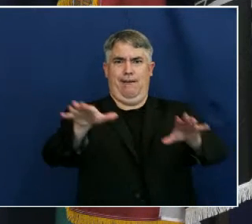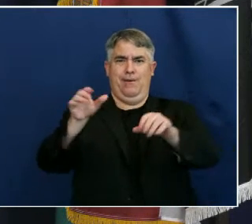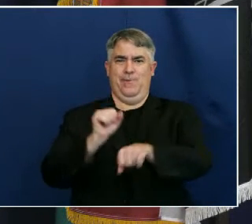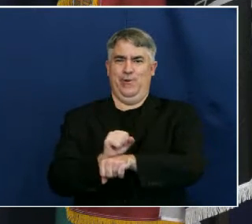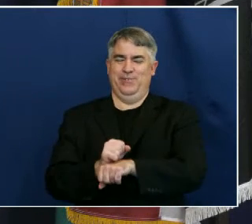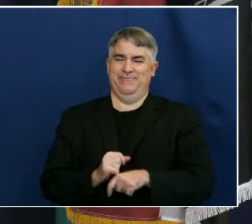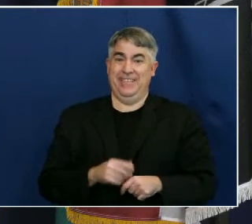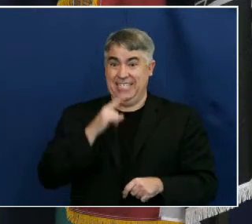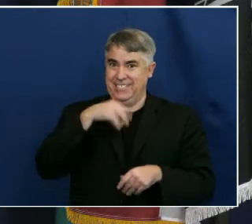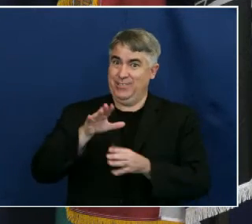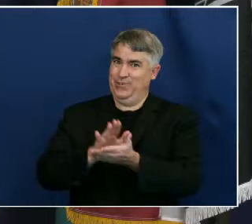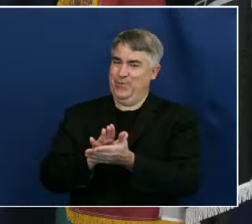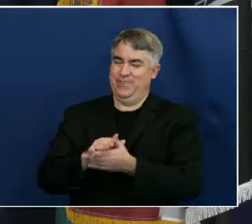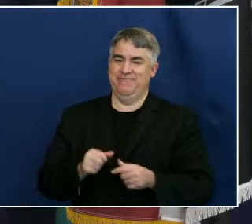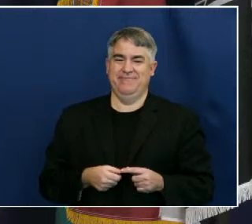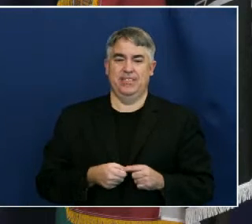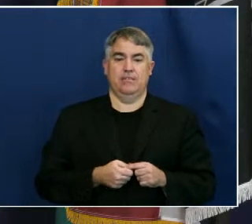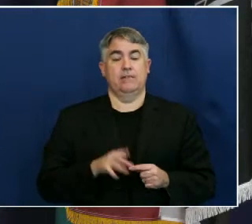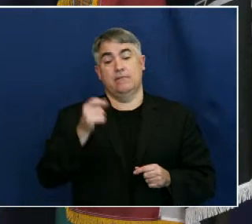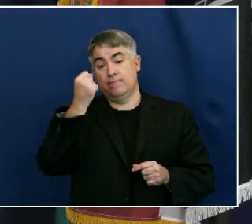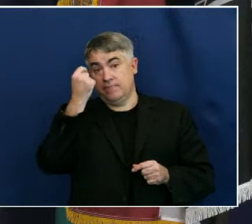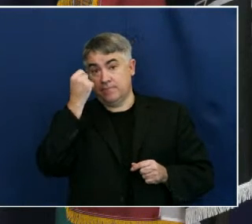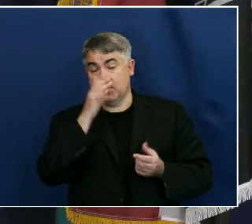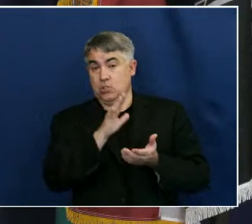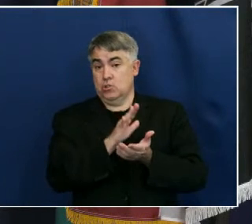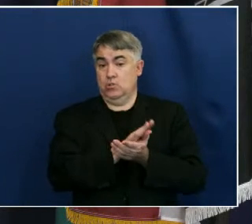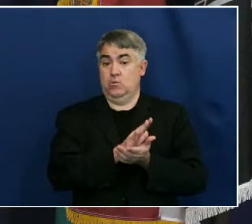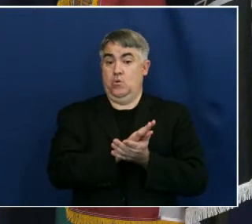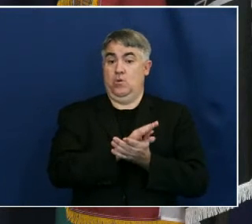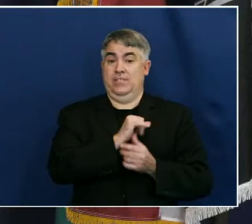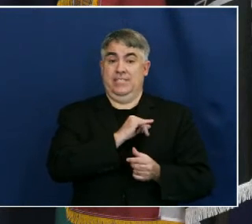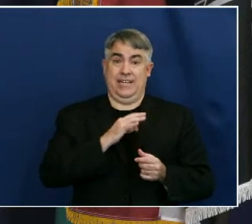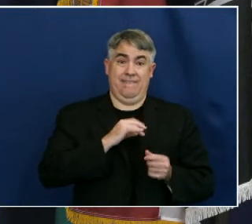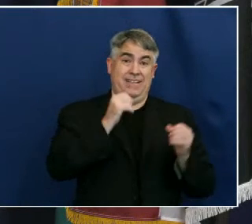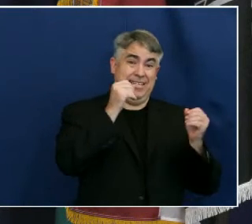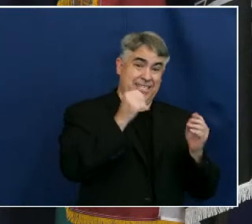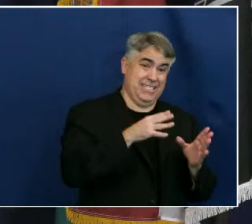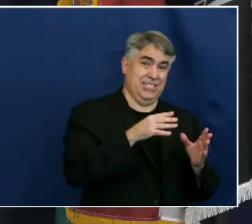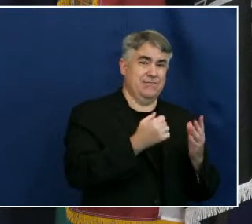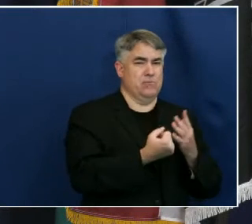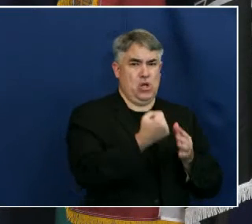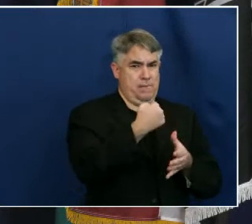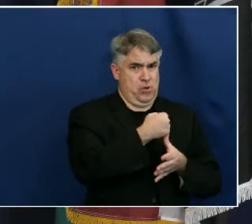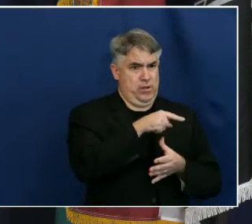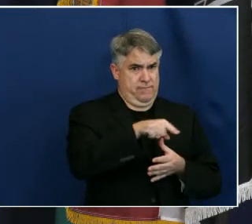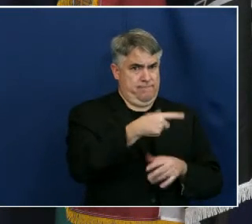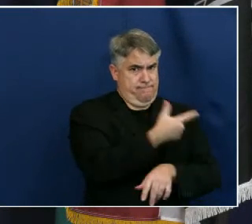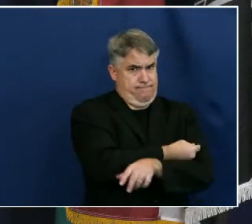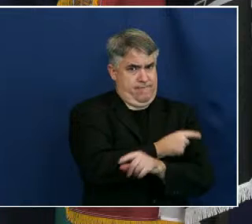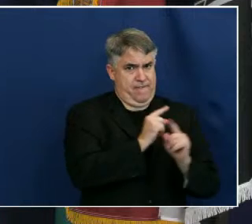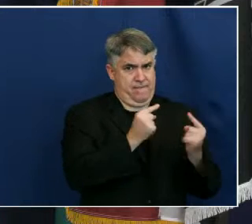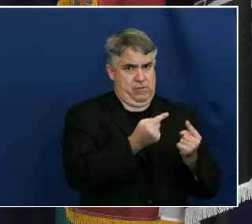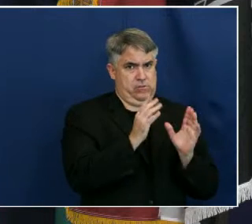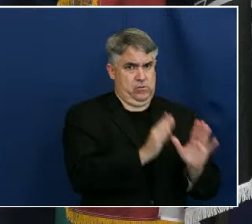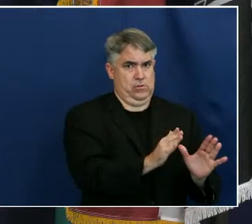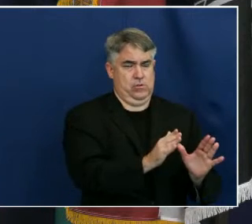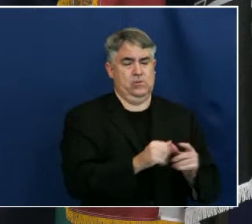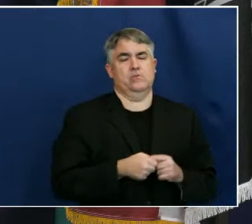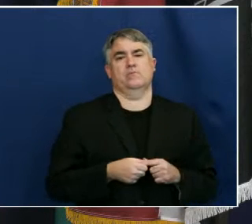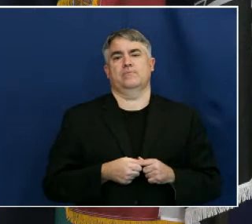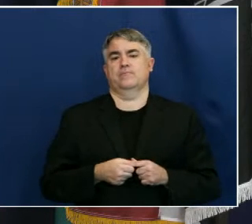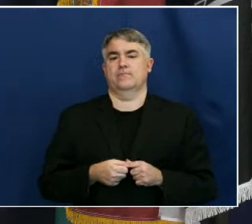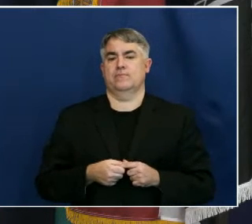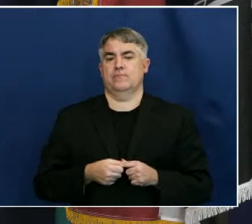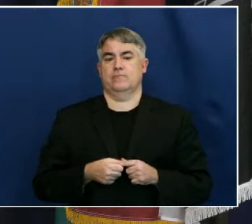school staff a priority, and I we're going to do everything we can to get all of them, not just in San